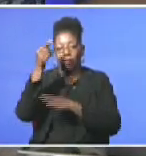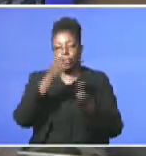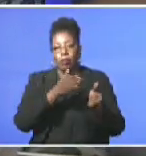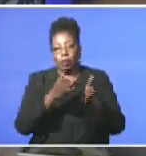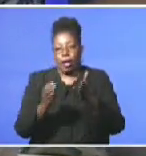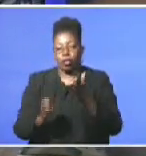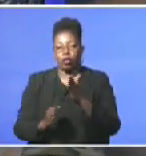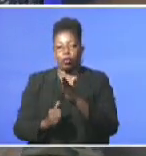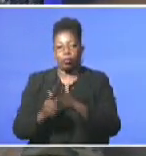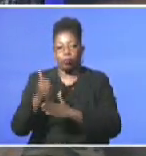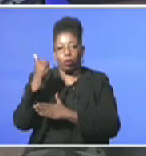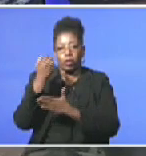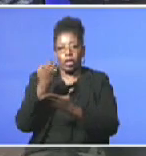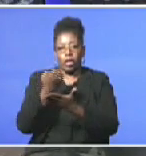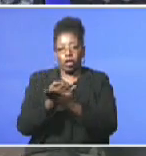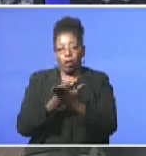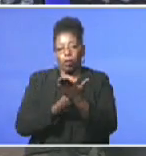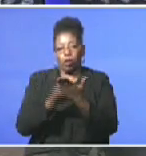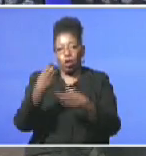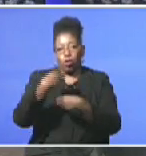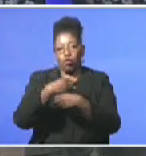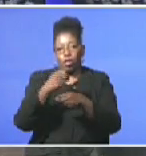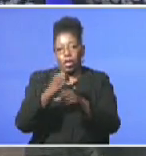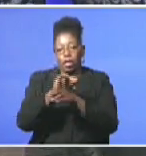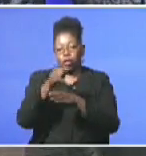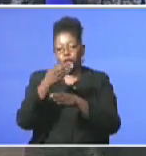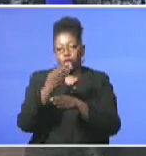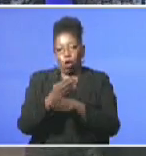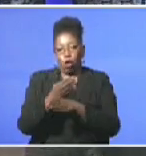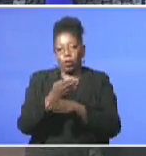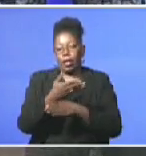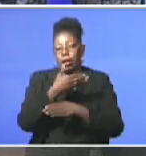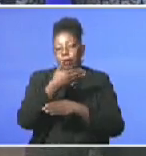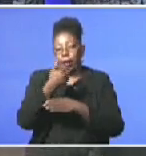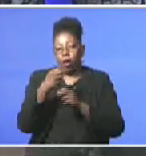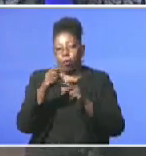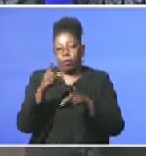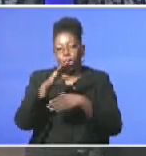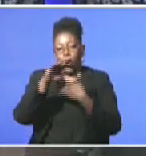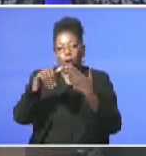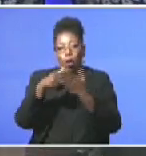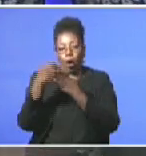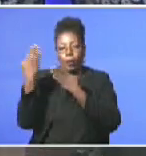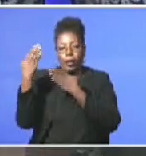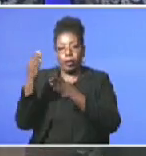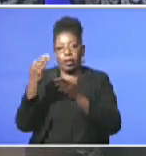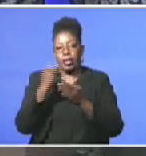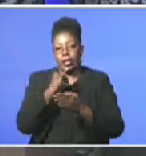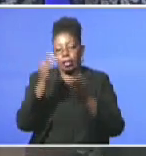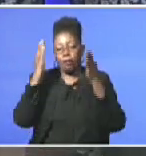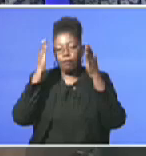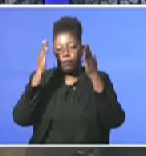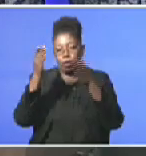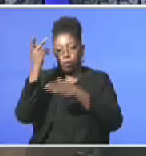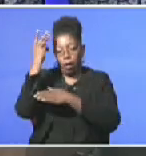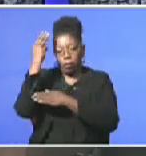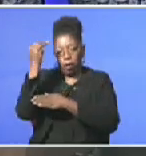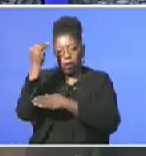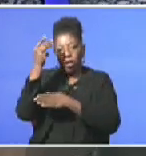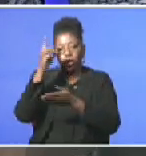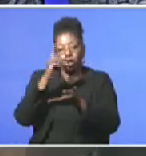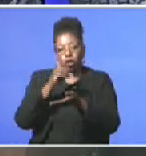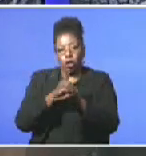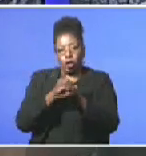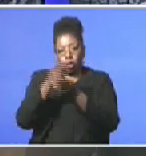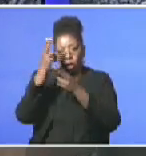boost economic growth, create jobs, and provide greater opportunities for all Bahamians is the focus of Prime Minister Dr. the Most